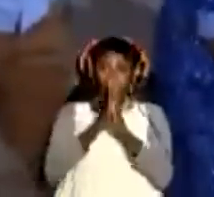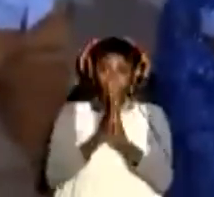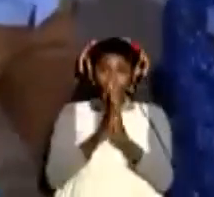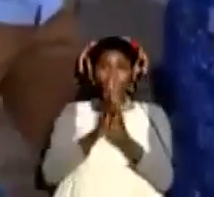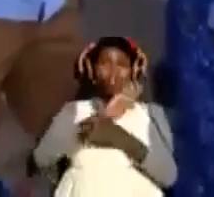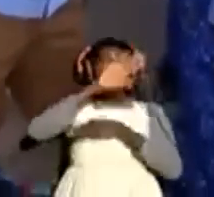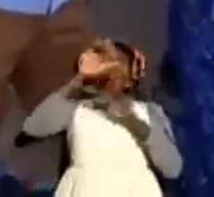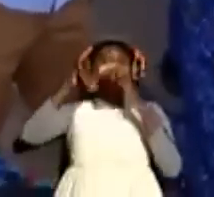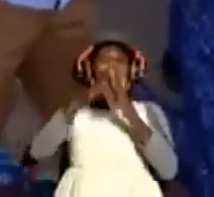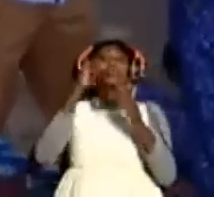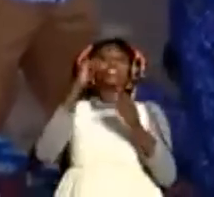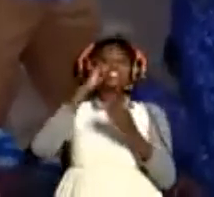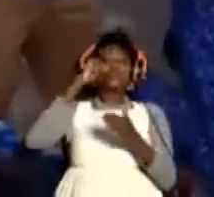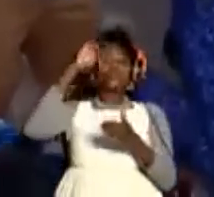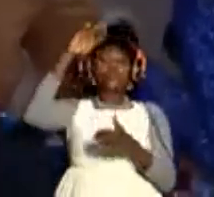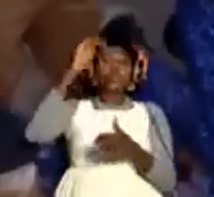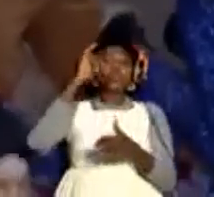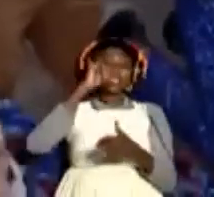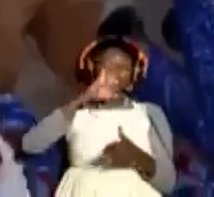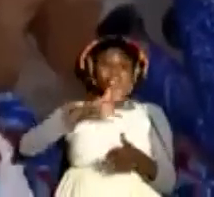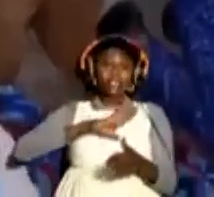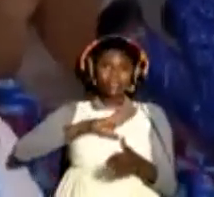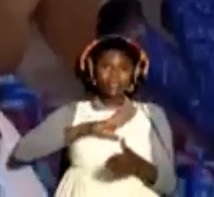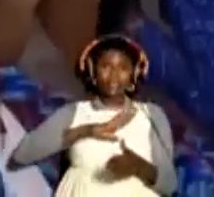All the women, all the ladies,